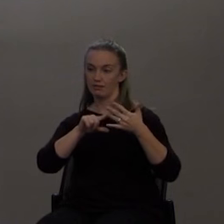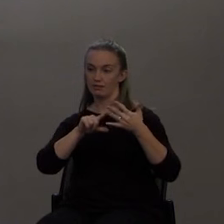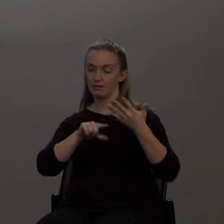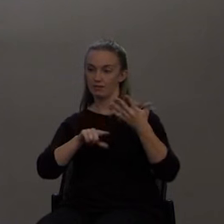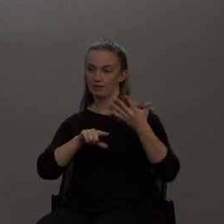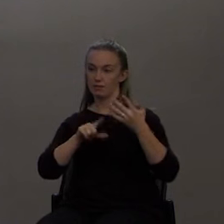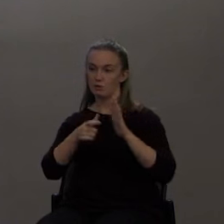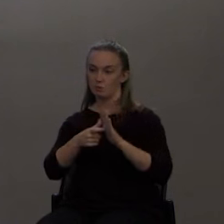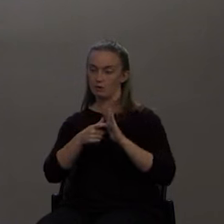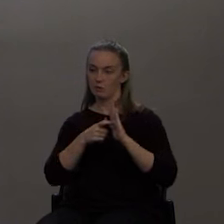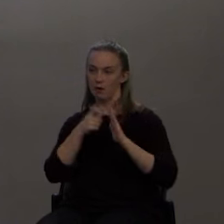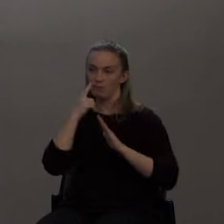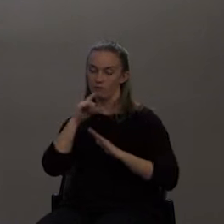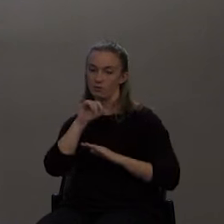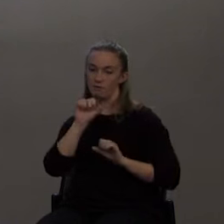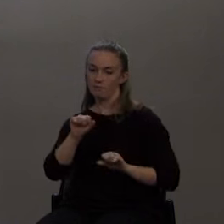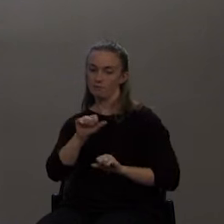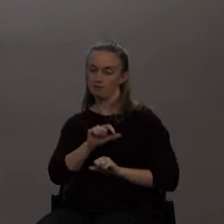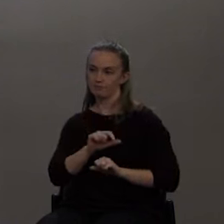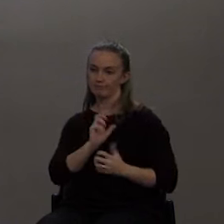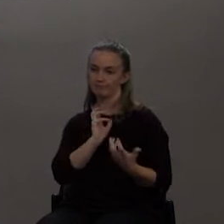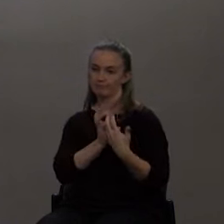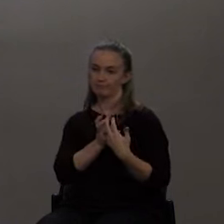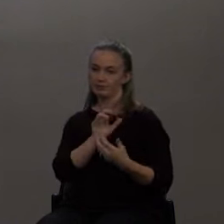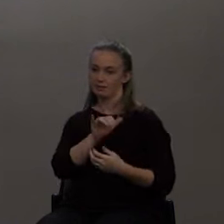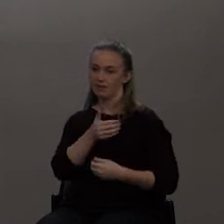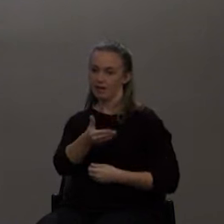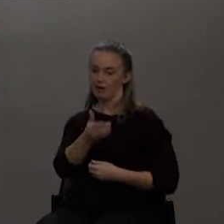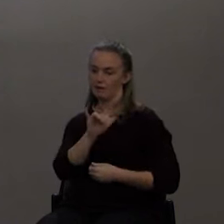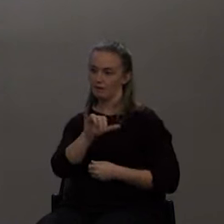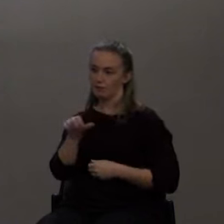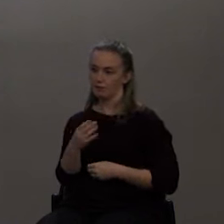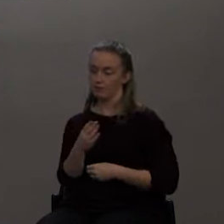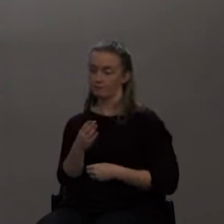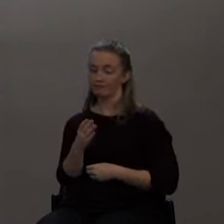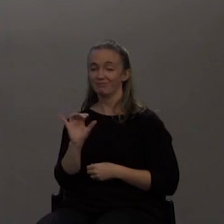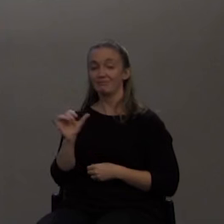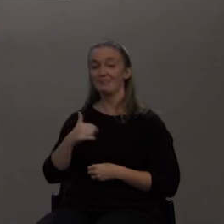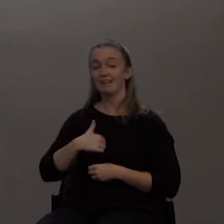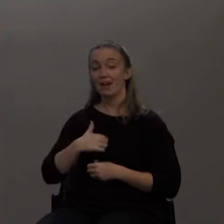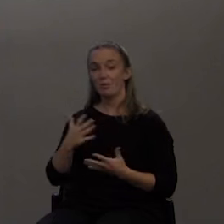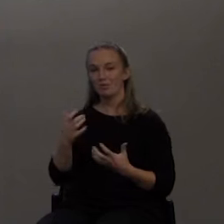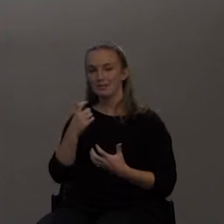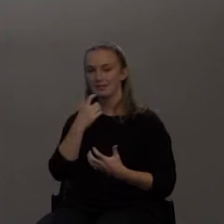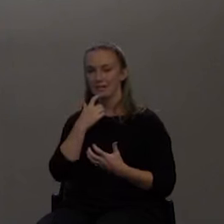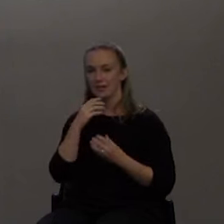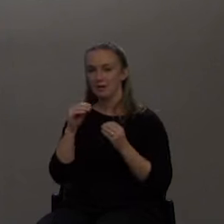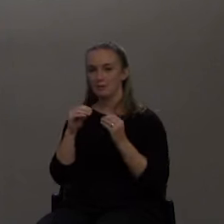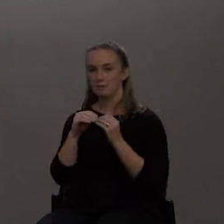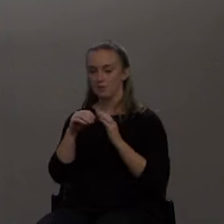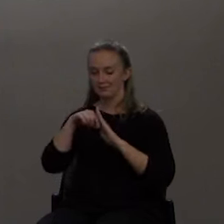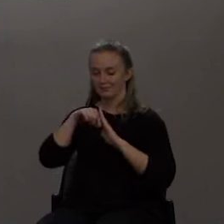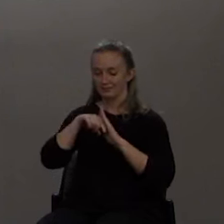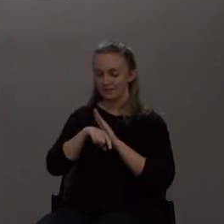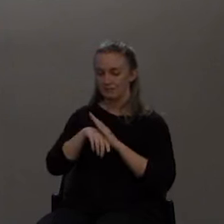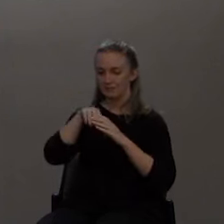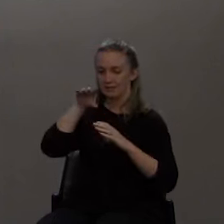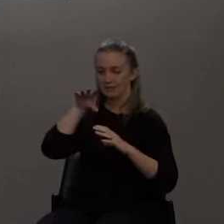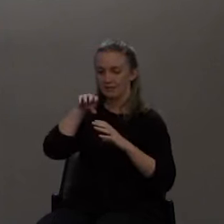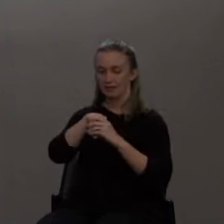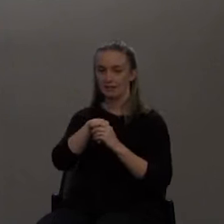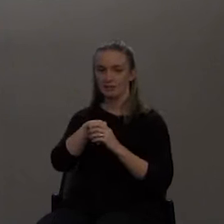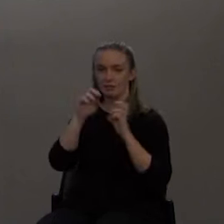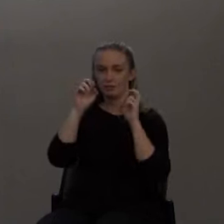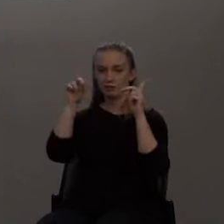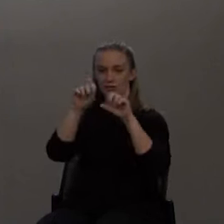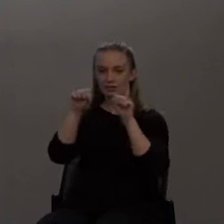able to qualify for that. It's as I like to say it, going deeper into your education system to start people